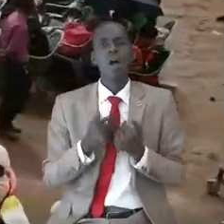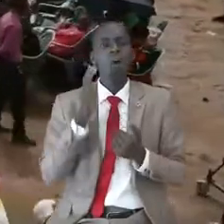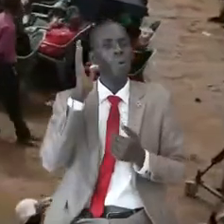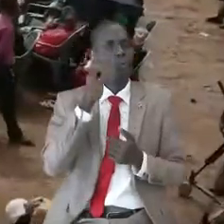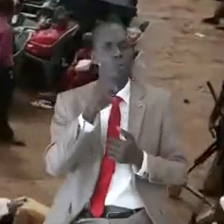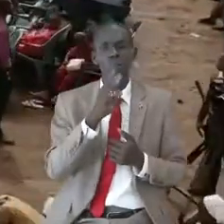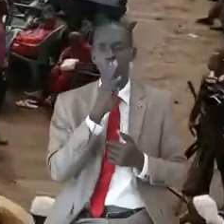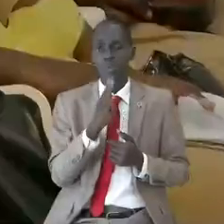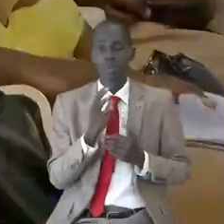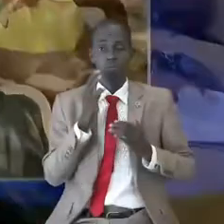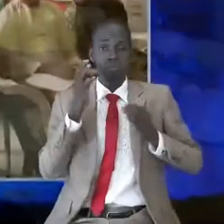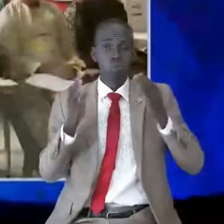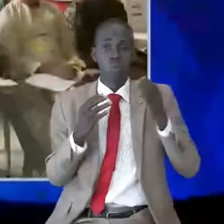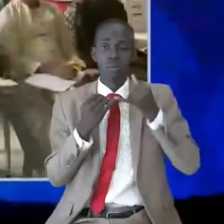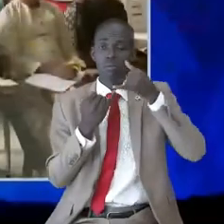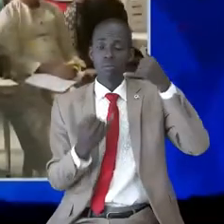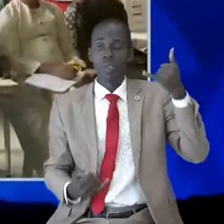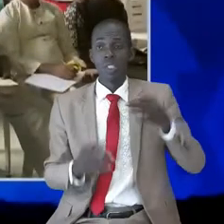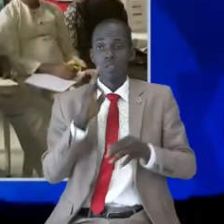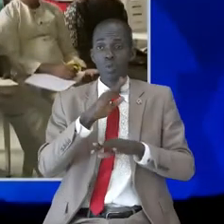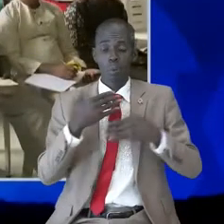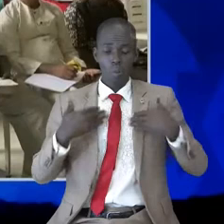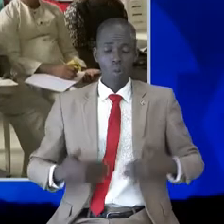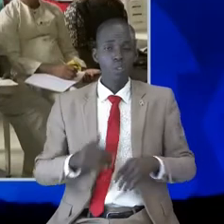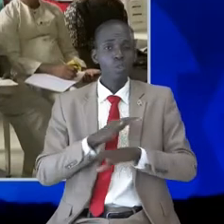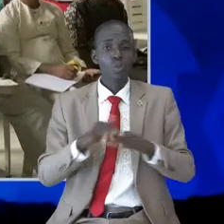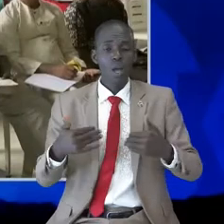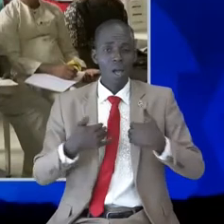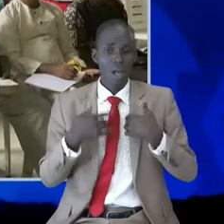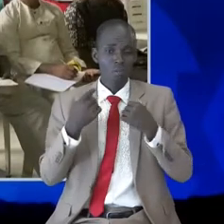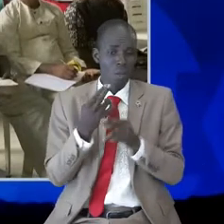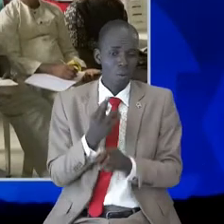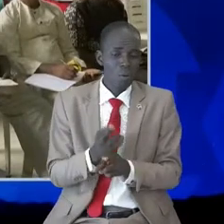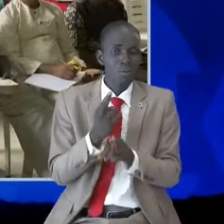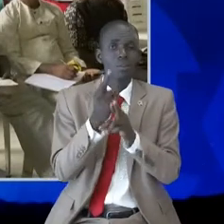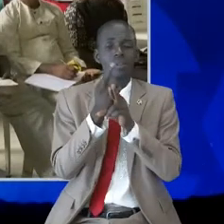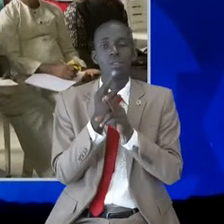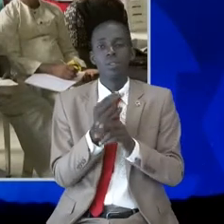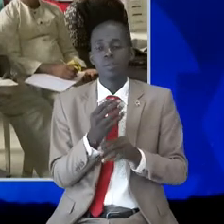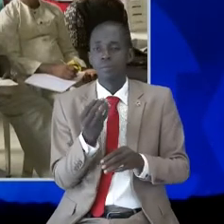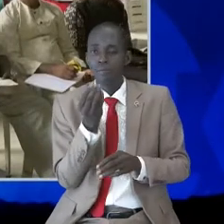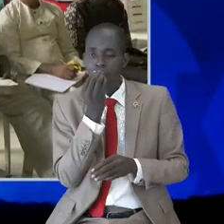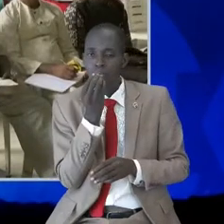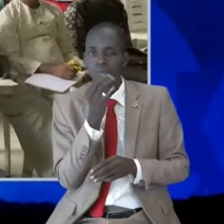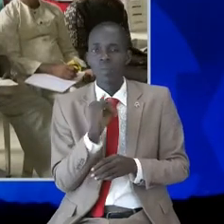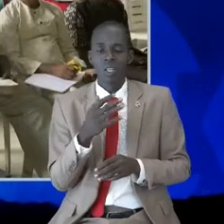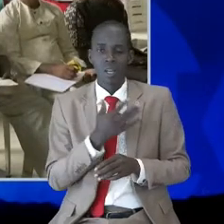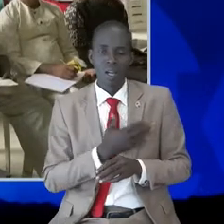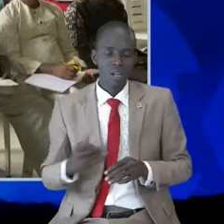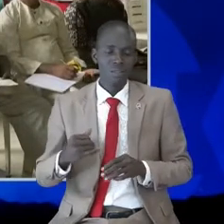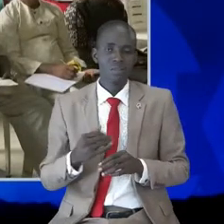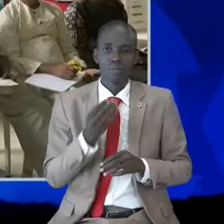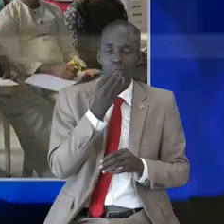How will it be? If your body did not have the regular feeding and sustenance